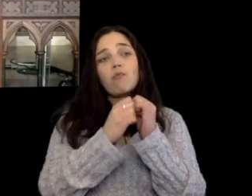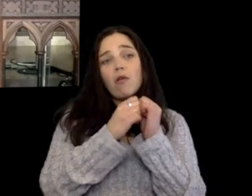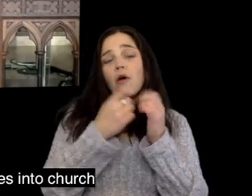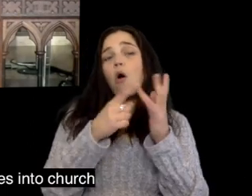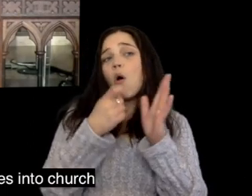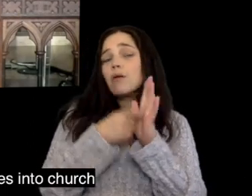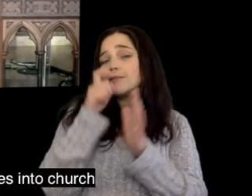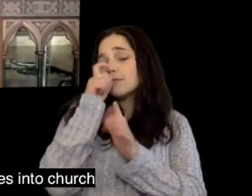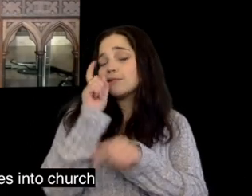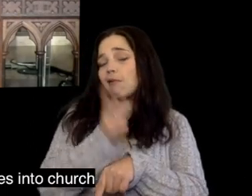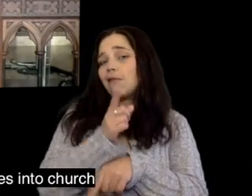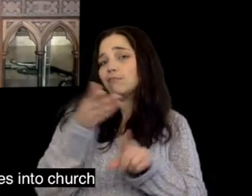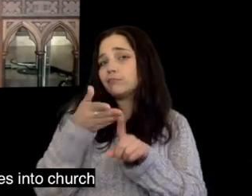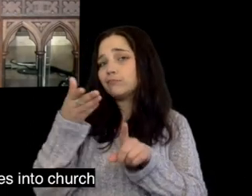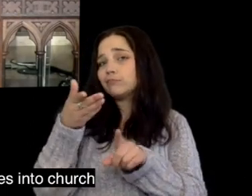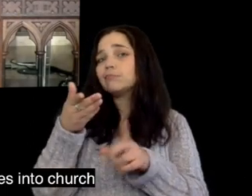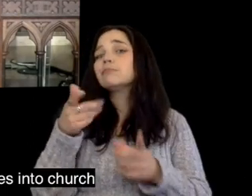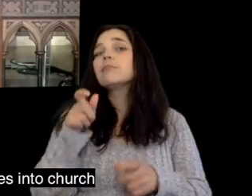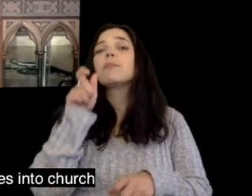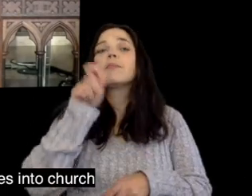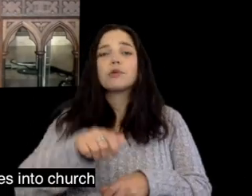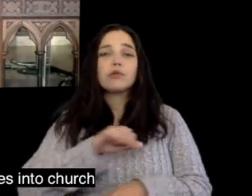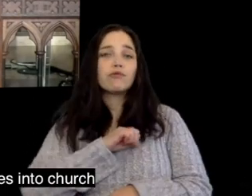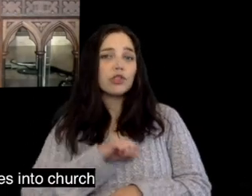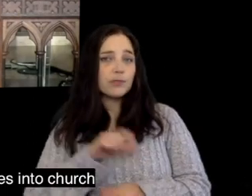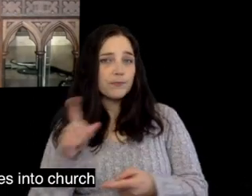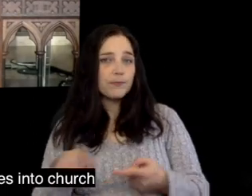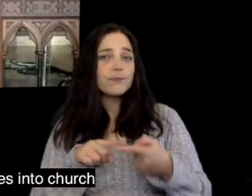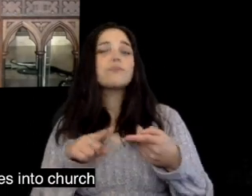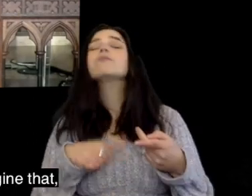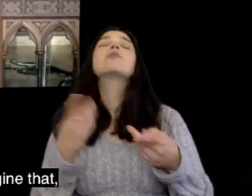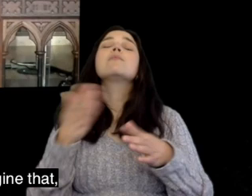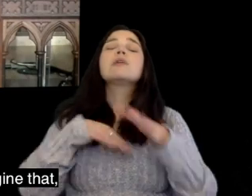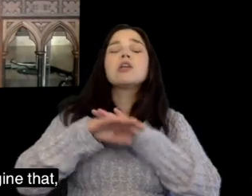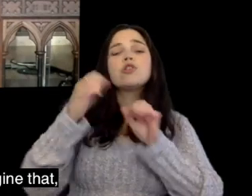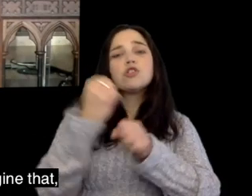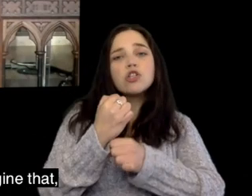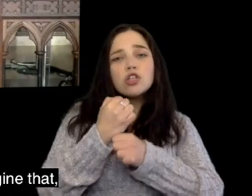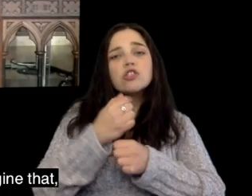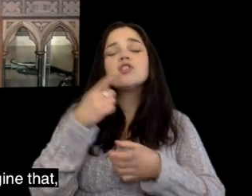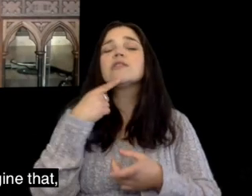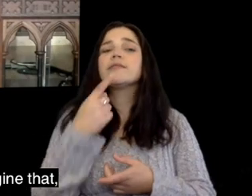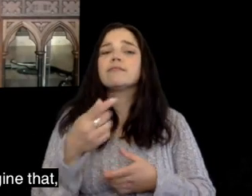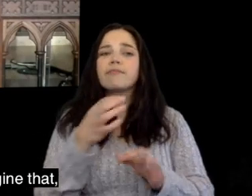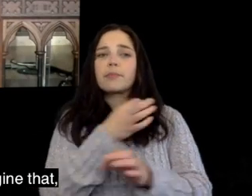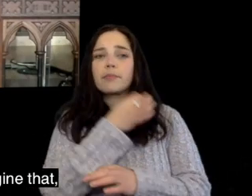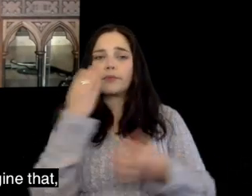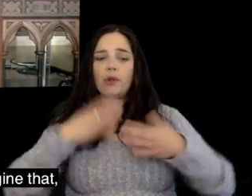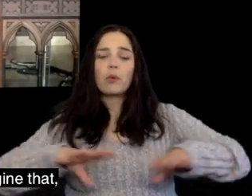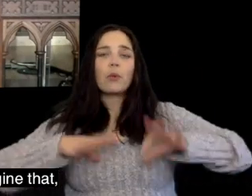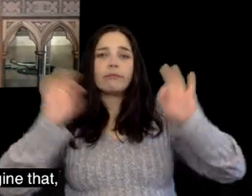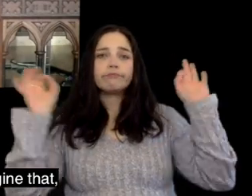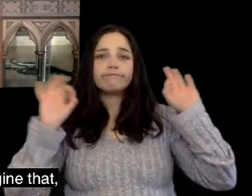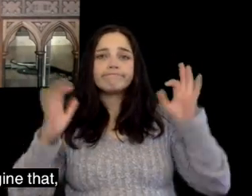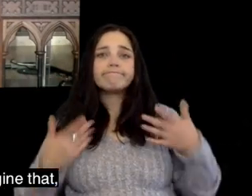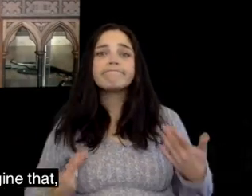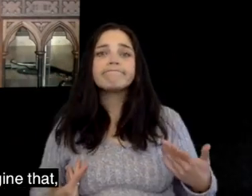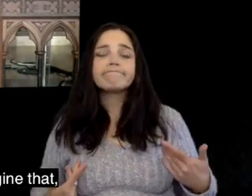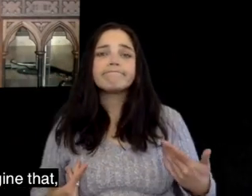or sister, person who is a Christian, comes into church and has no